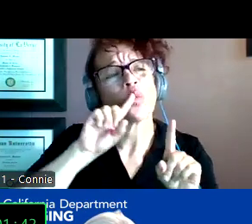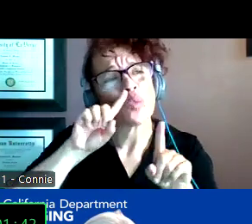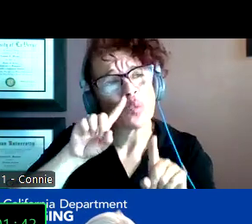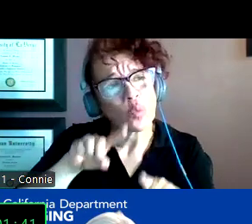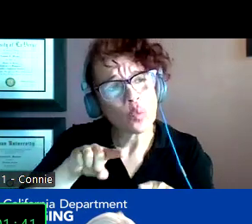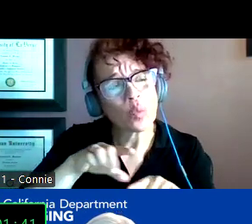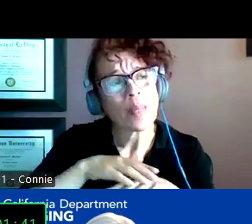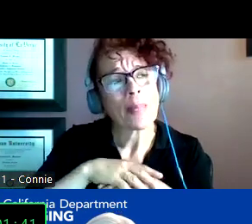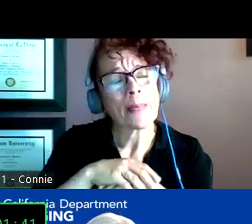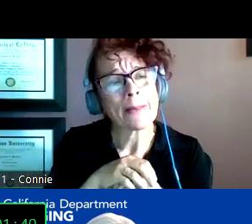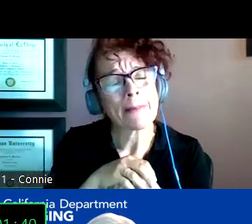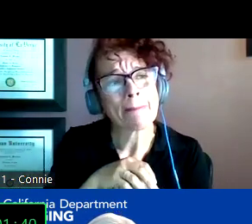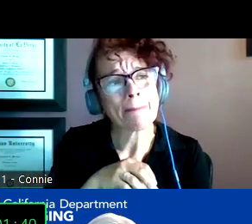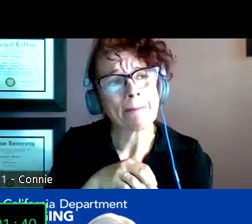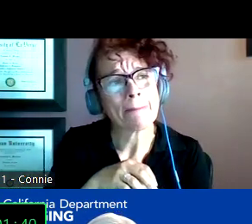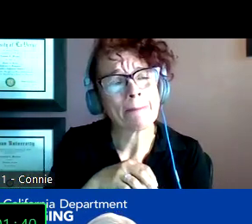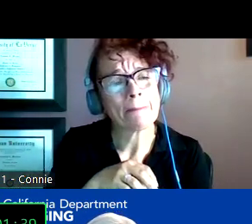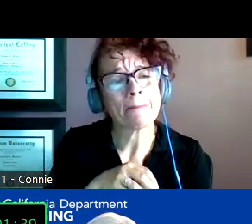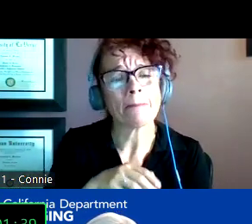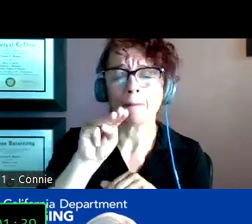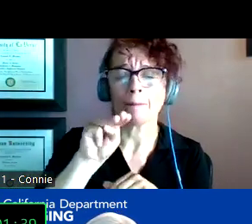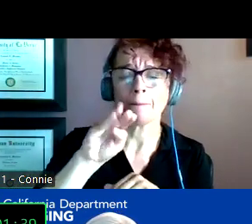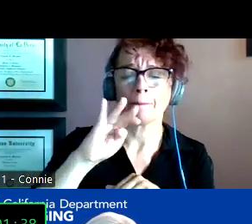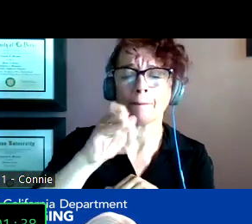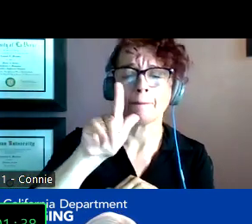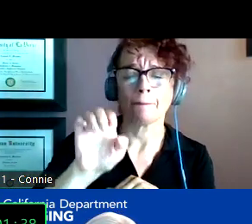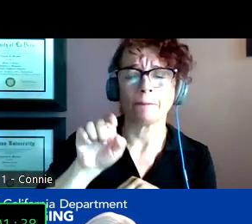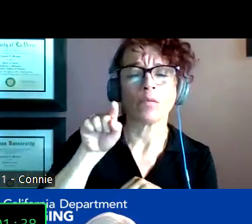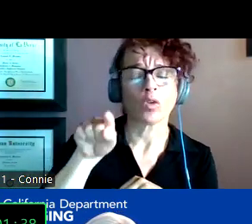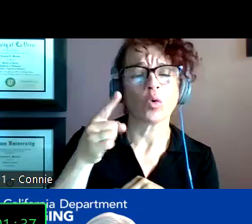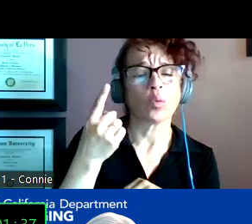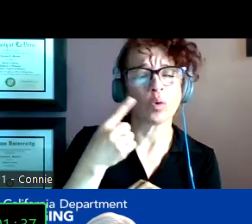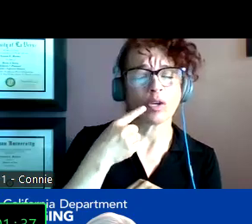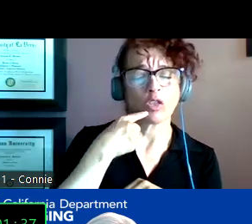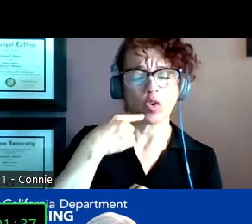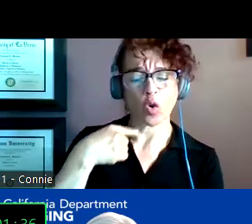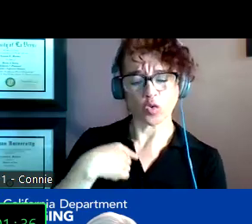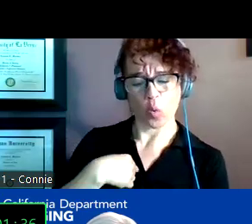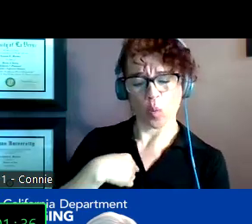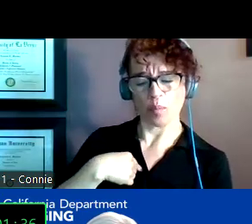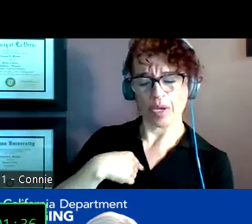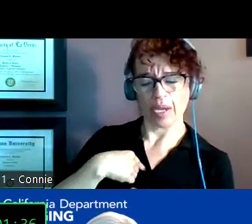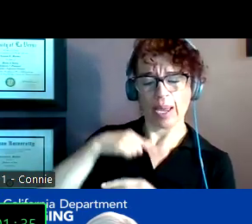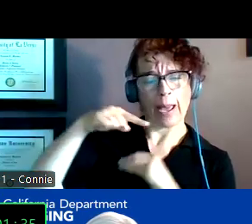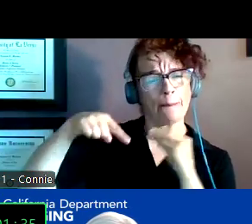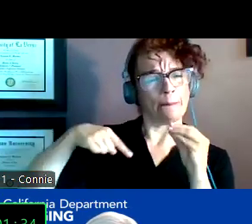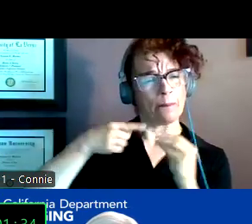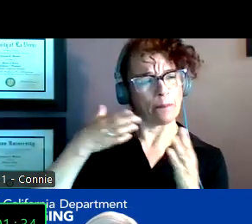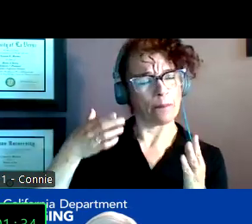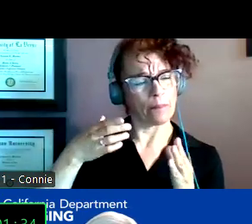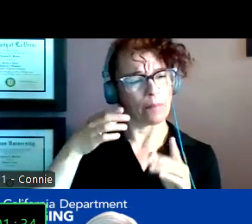to the Michelle was actually the one that told me about